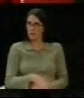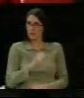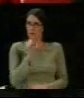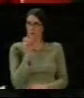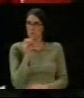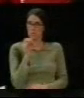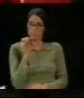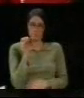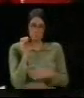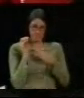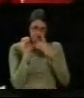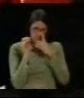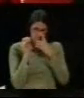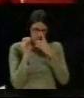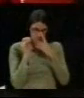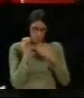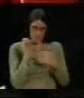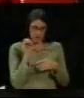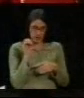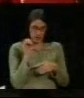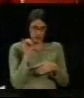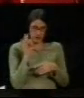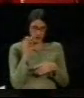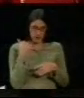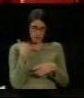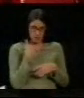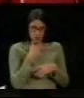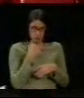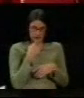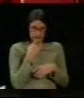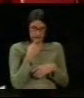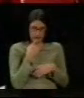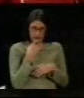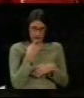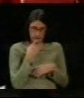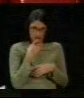So, if we were to say,